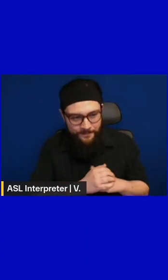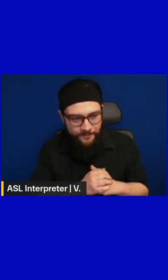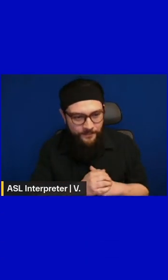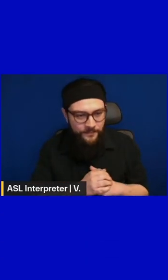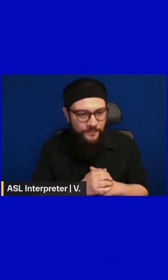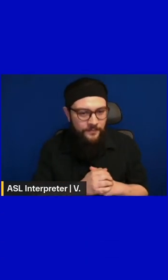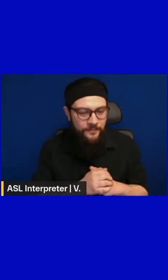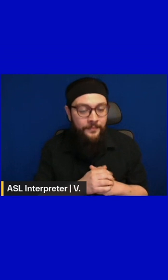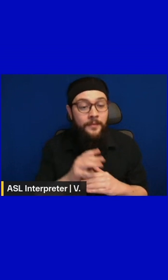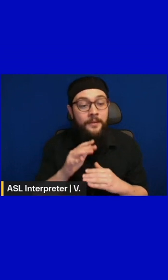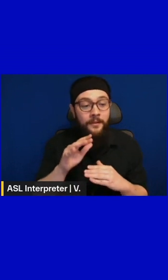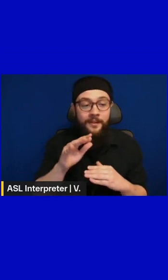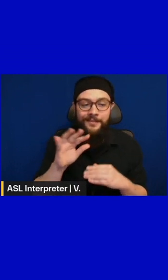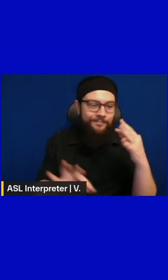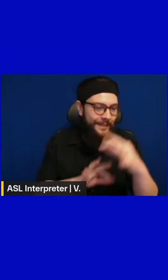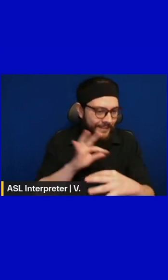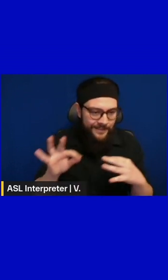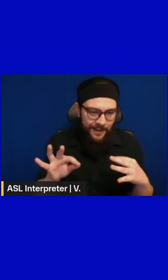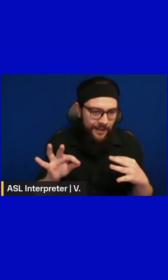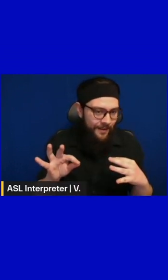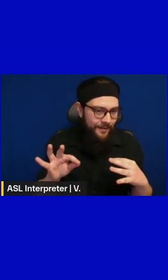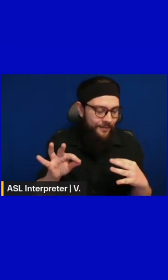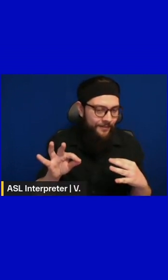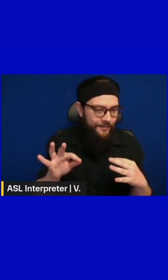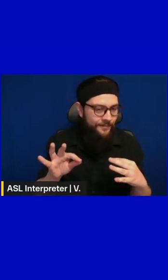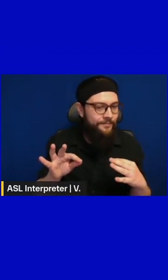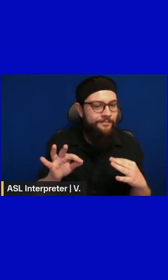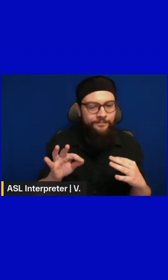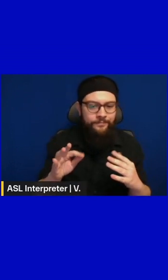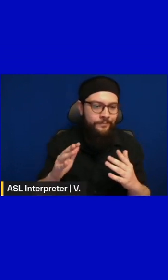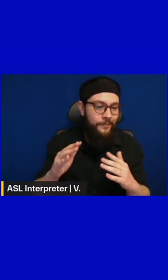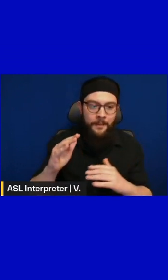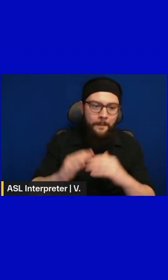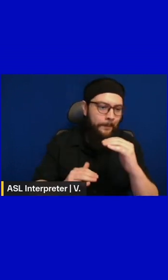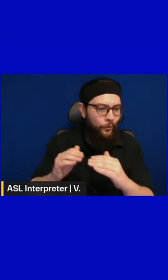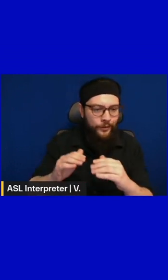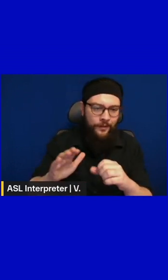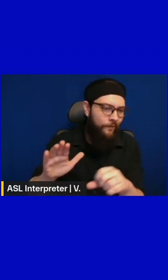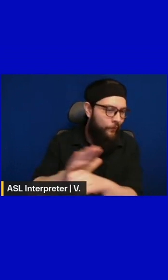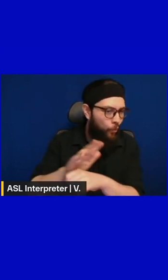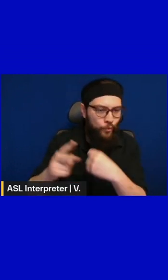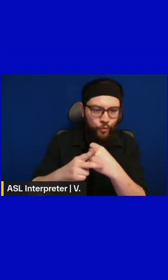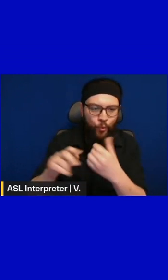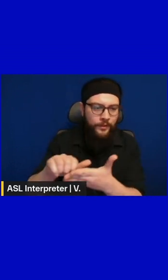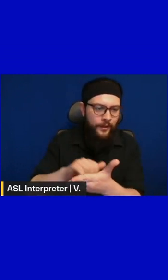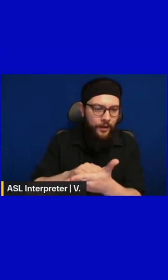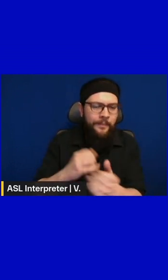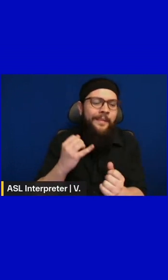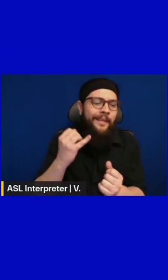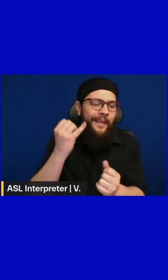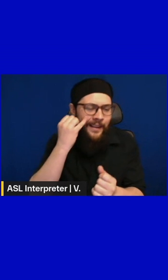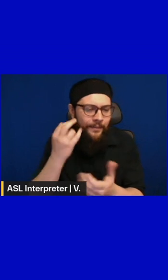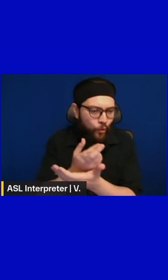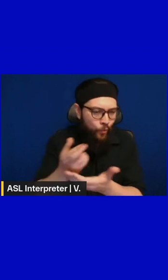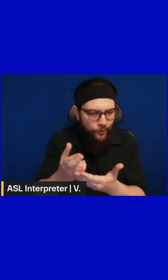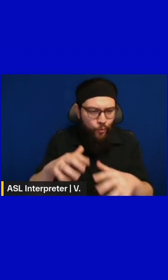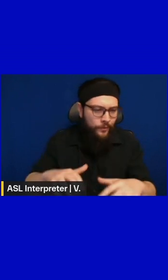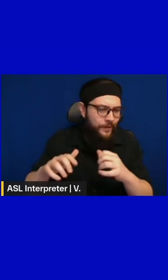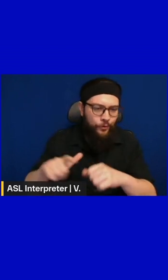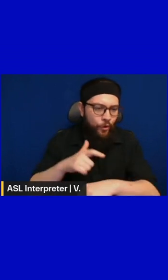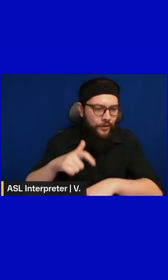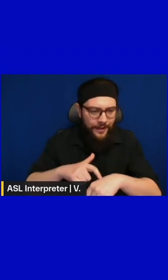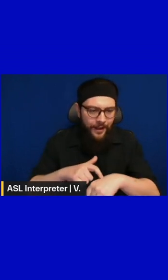And so instead of building out an entire storage account, if this resource took a long time, things like